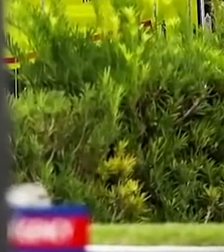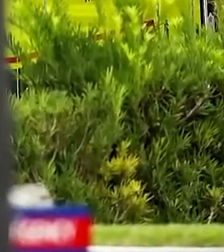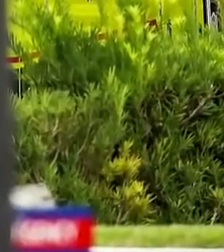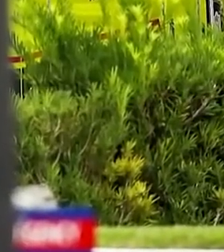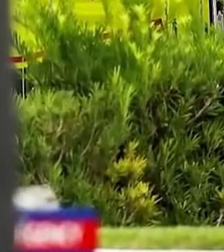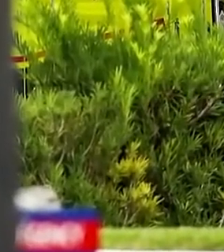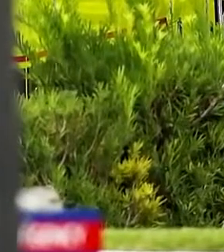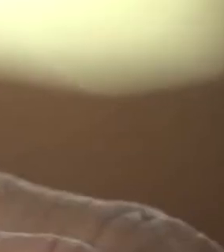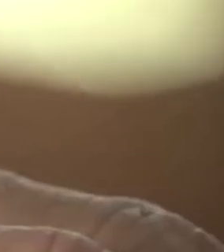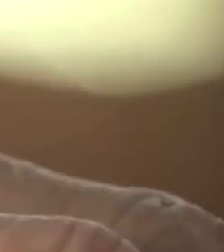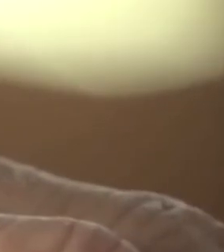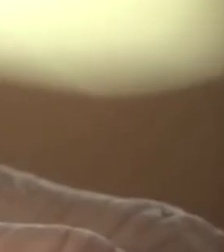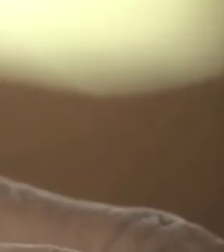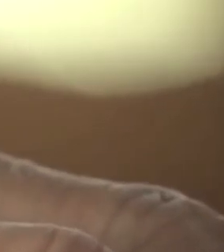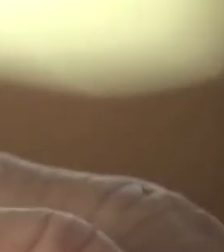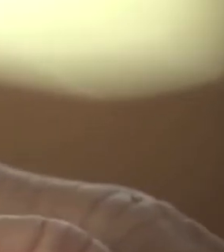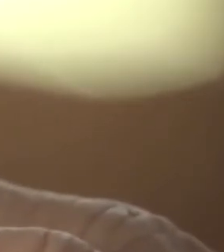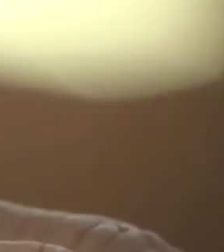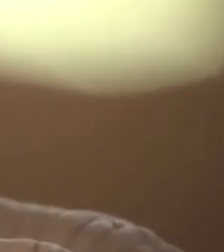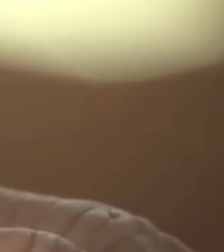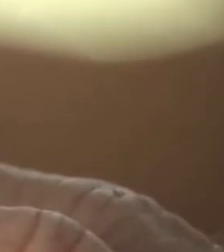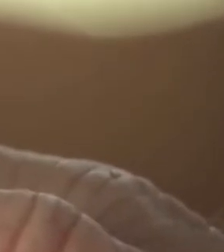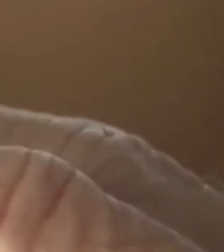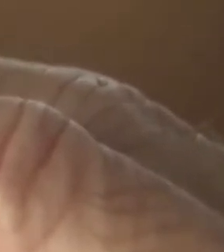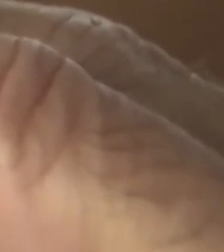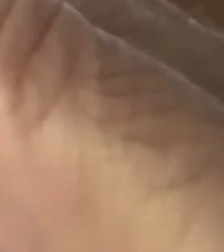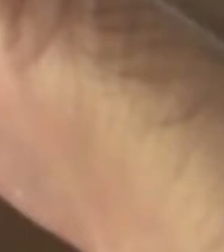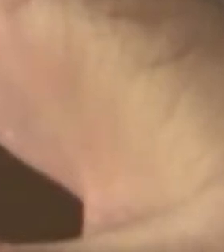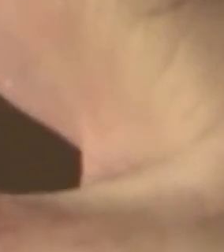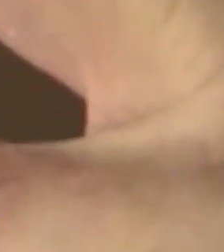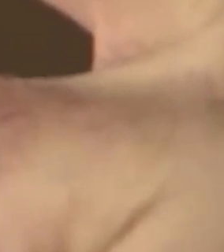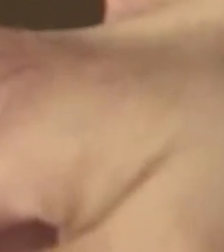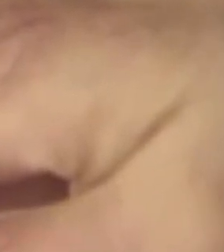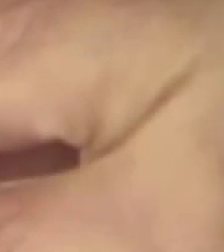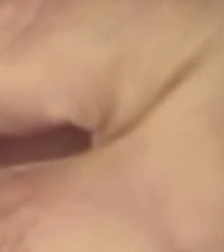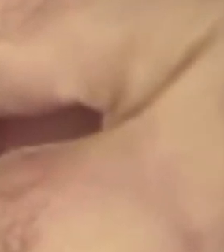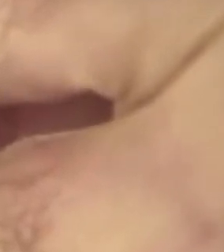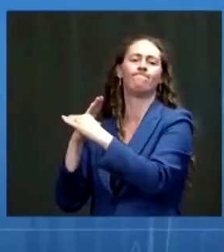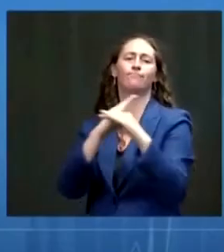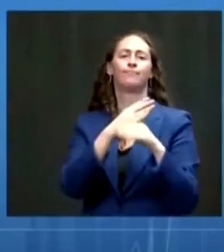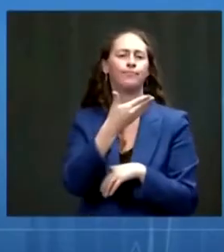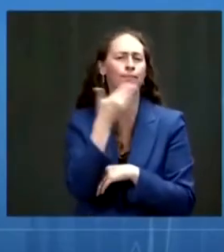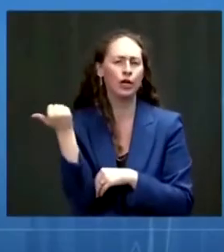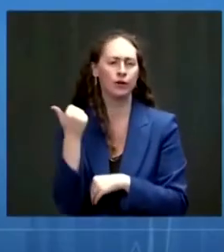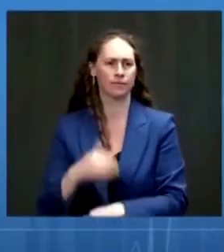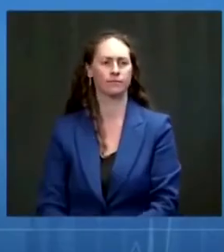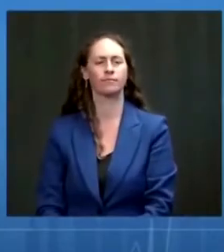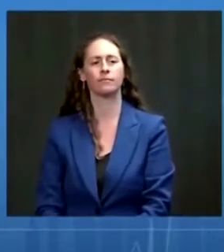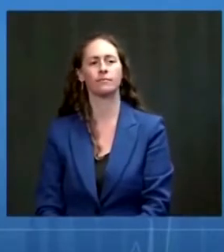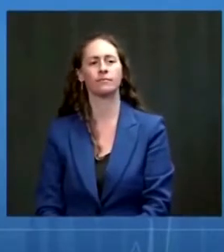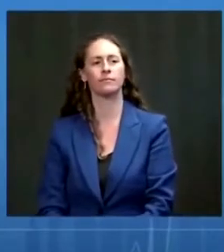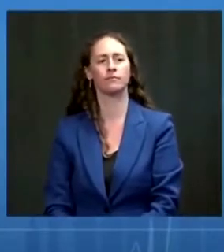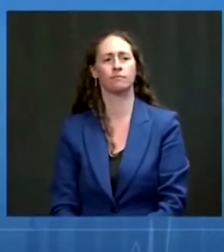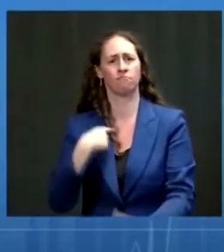to the Delta variant, and data shows diminishing protection from the vaccines over time. U.S. Surgeon General Dr. Vivek